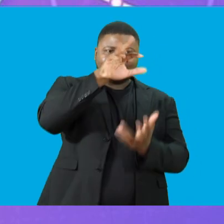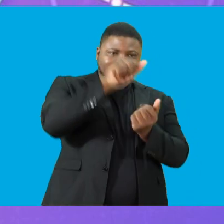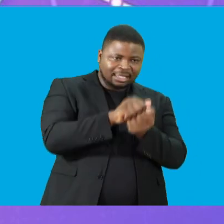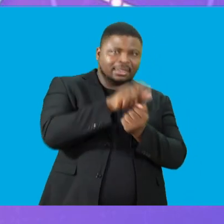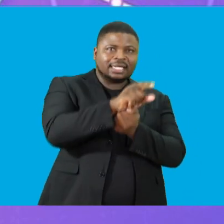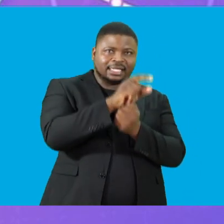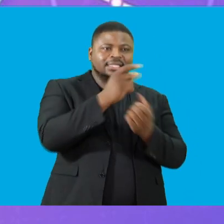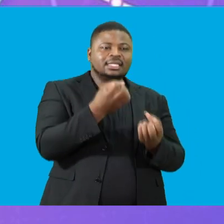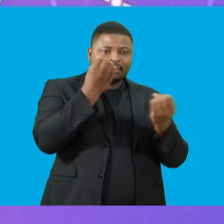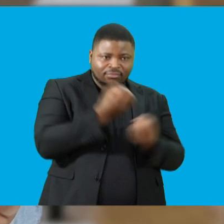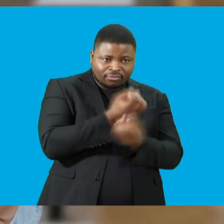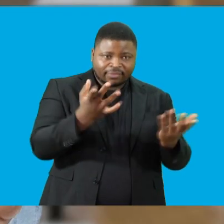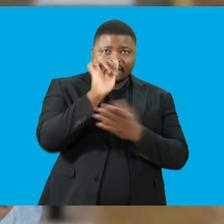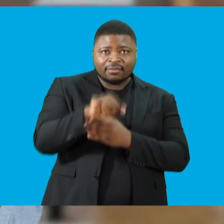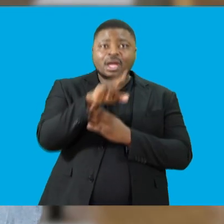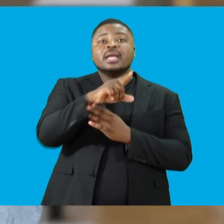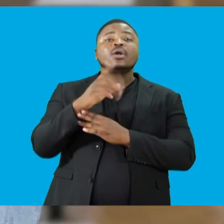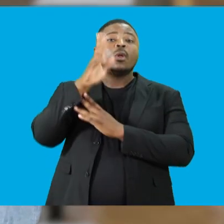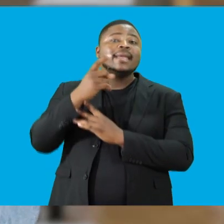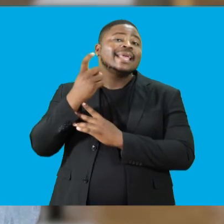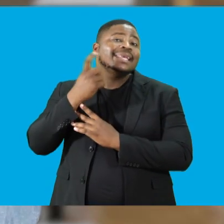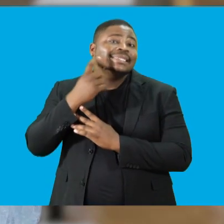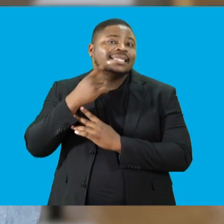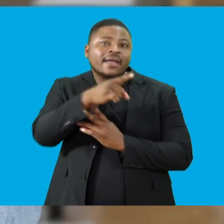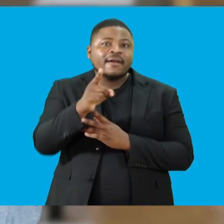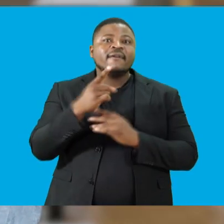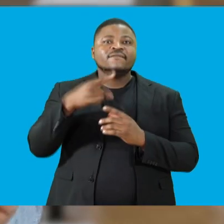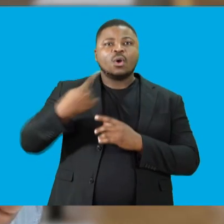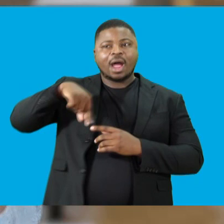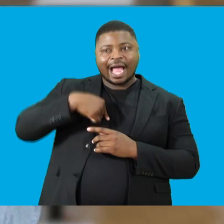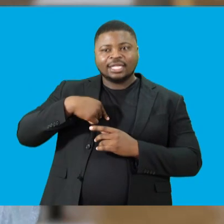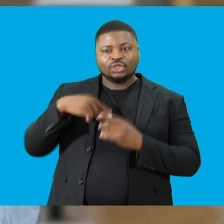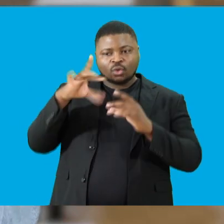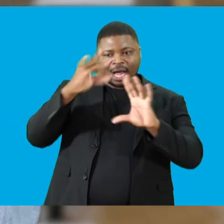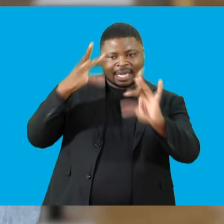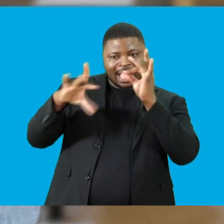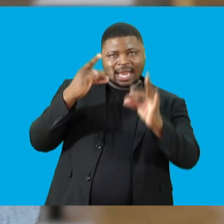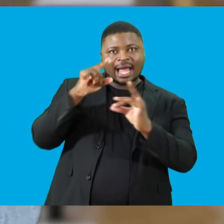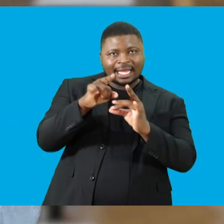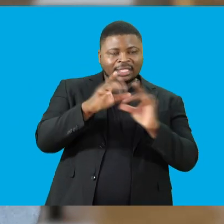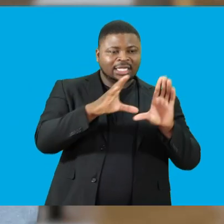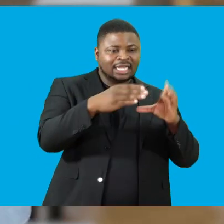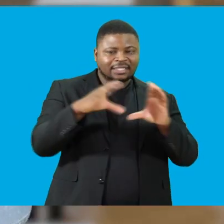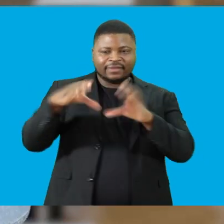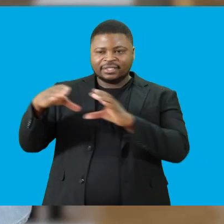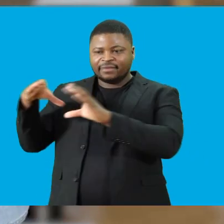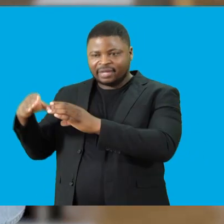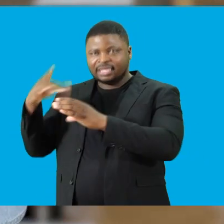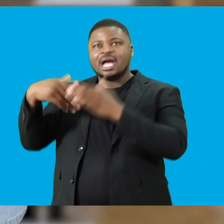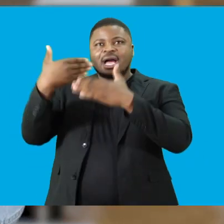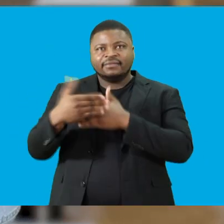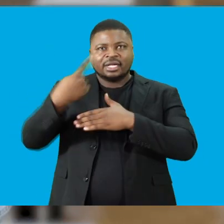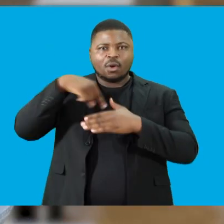we represent our data so that it's easy for us to analyze the data that we've collected, classified, organized, and